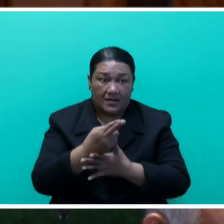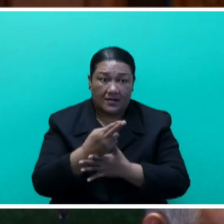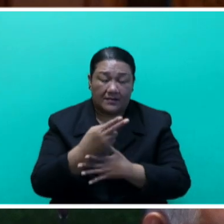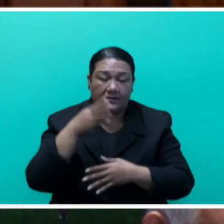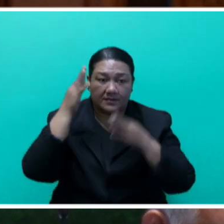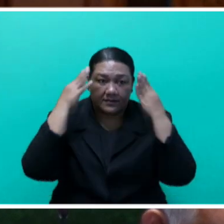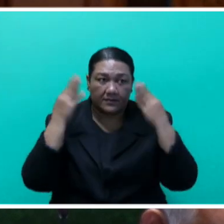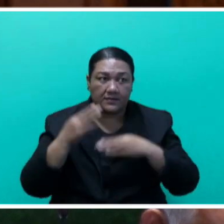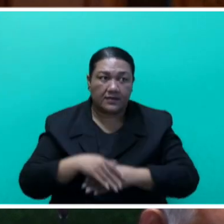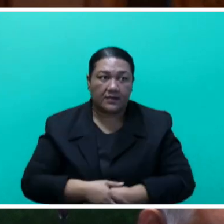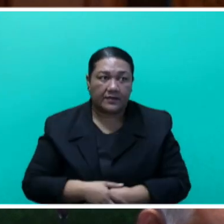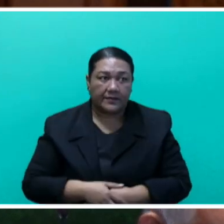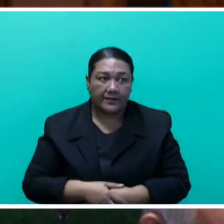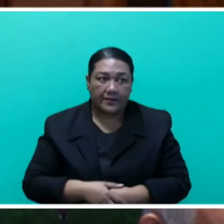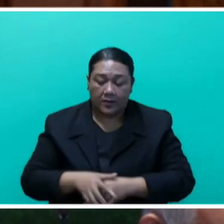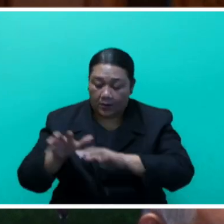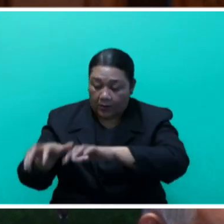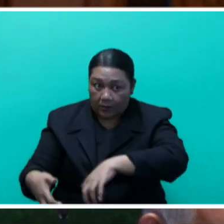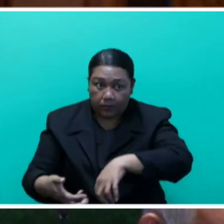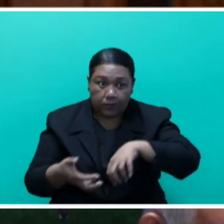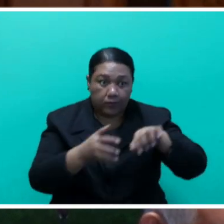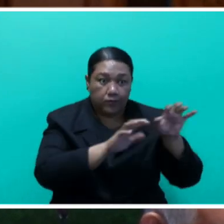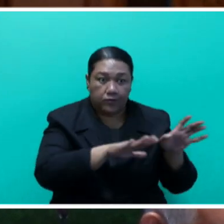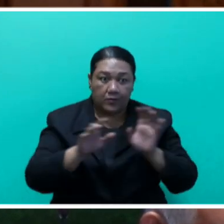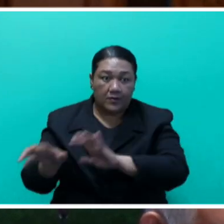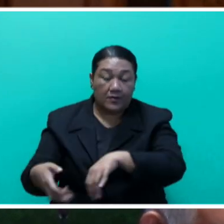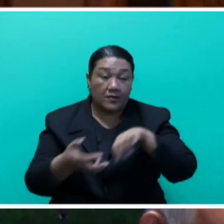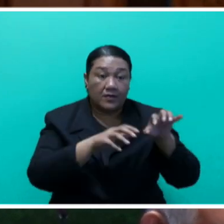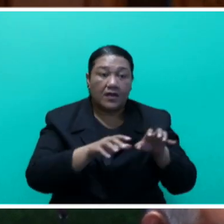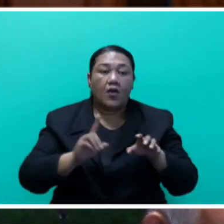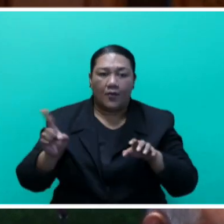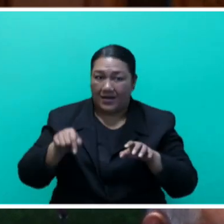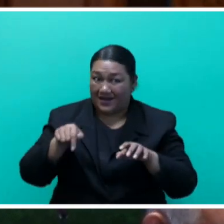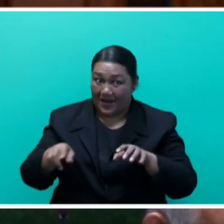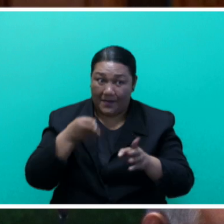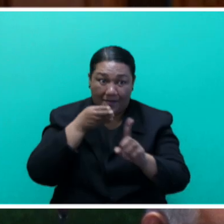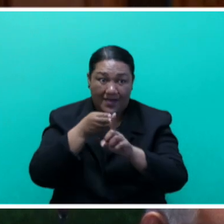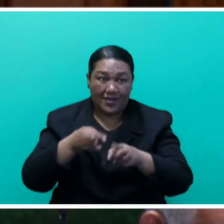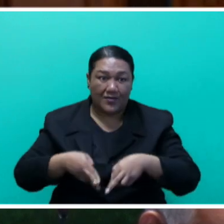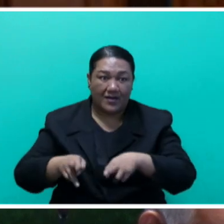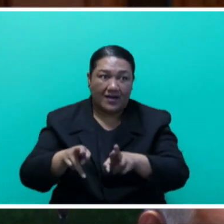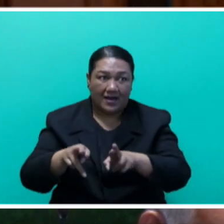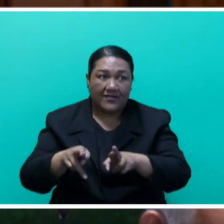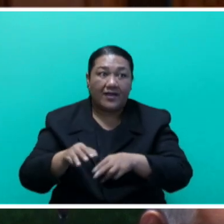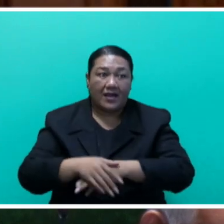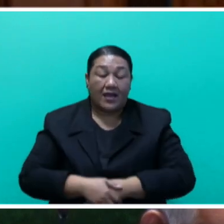the dredging of our main rivers really is a band-aid solution.